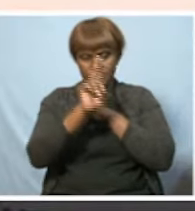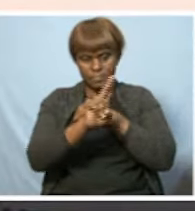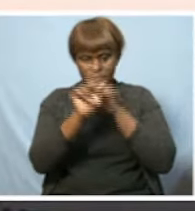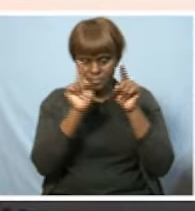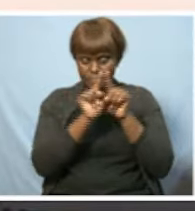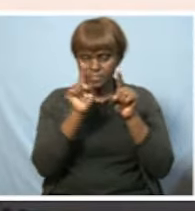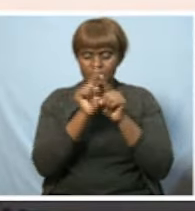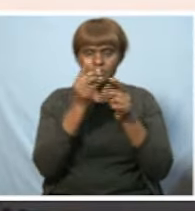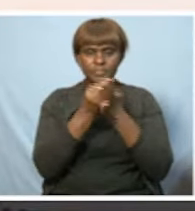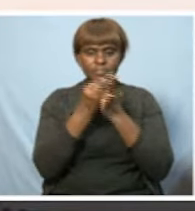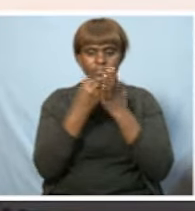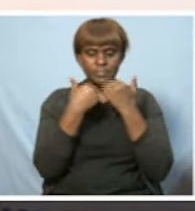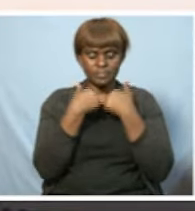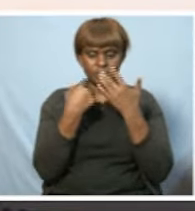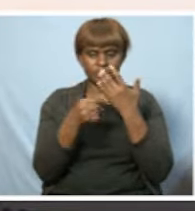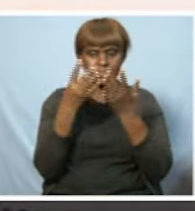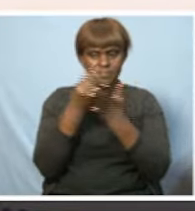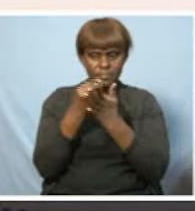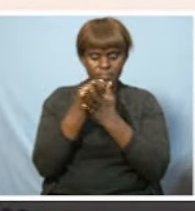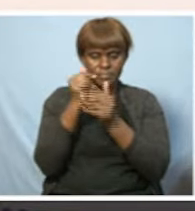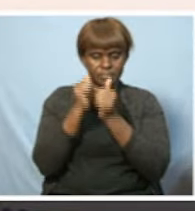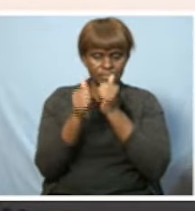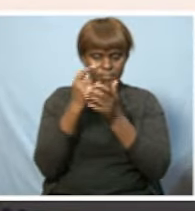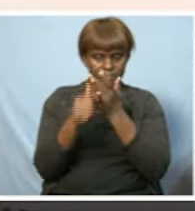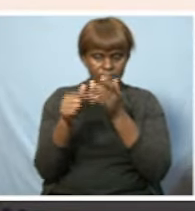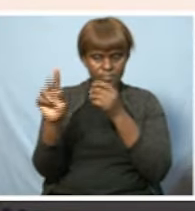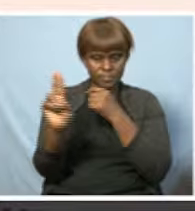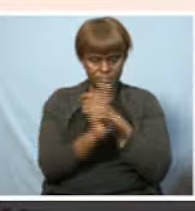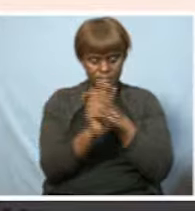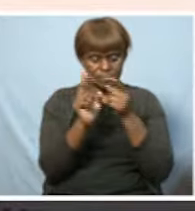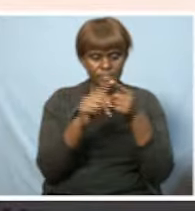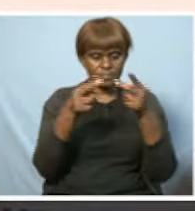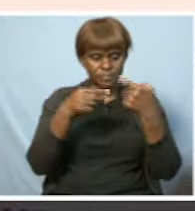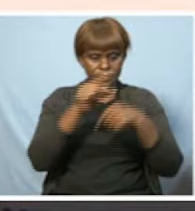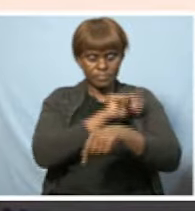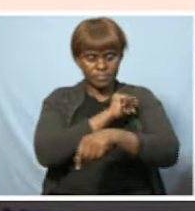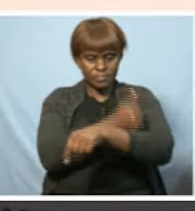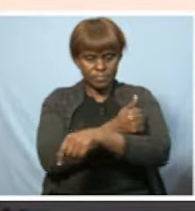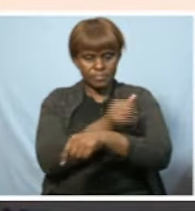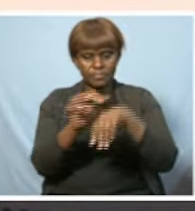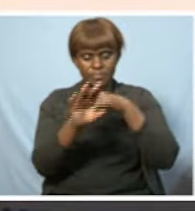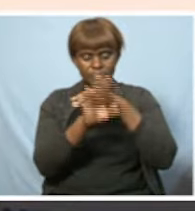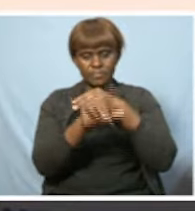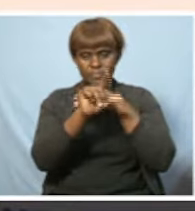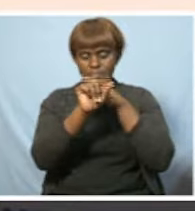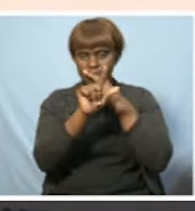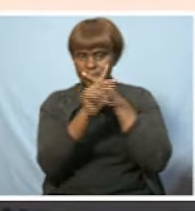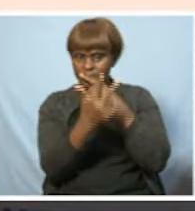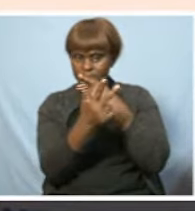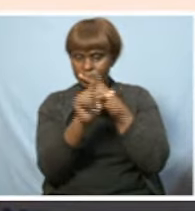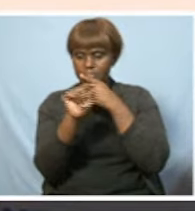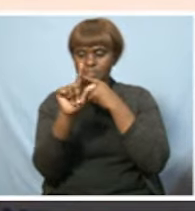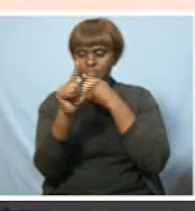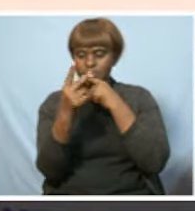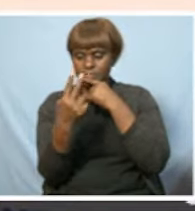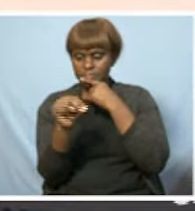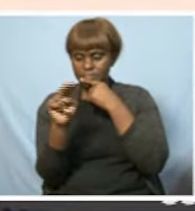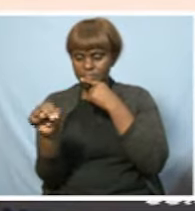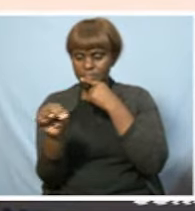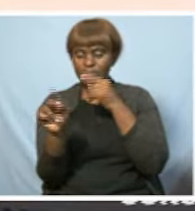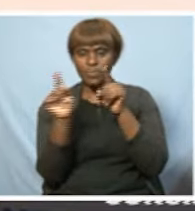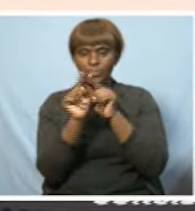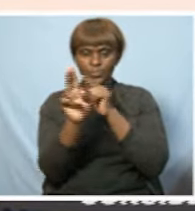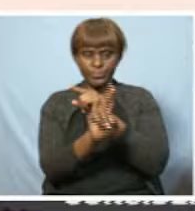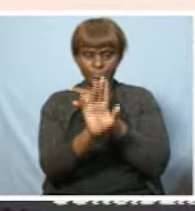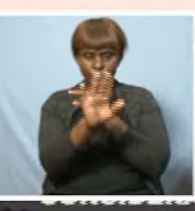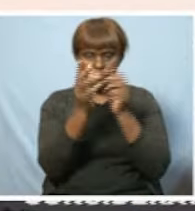funds. So we had the funds which were being retained to the local authority under 2023 and 2022, which were mopped. We're using the same